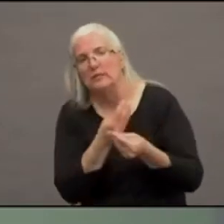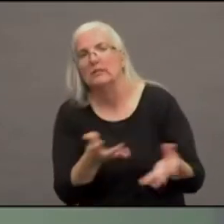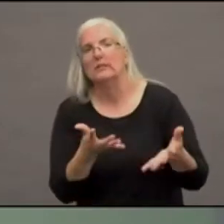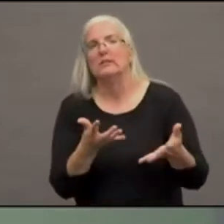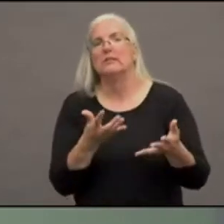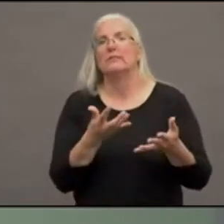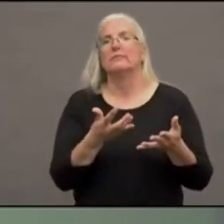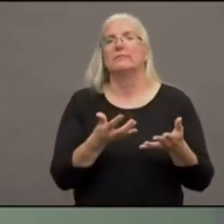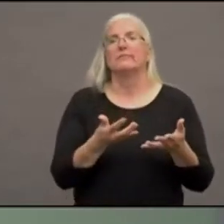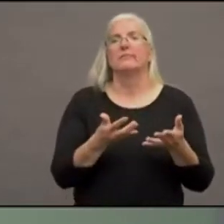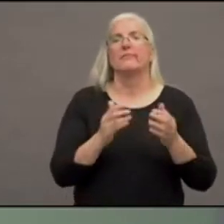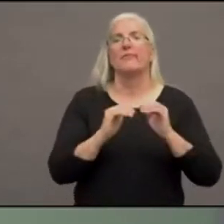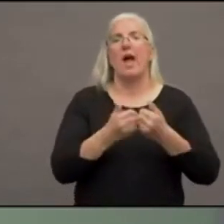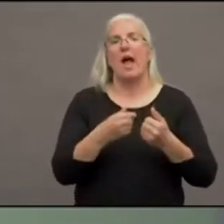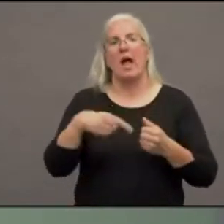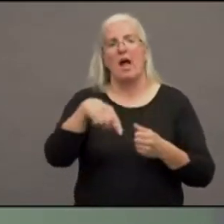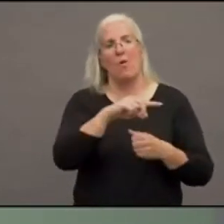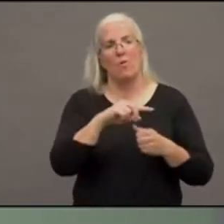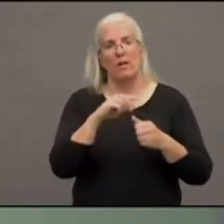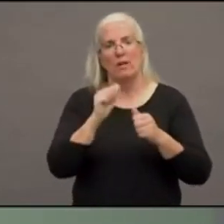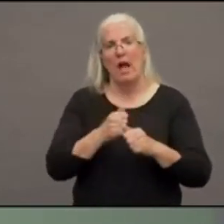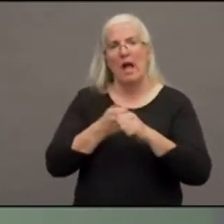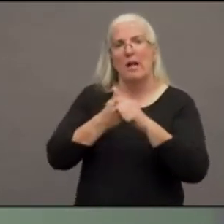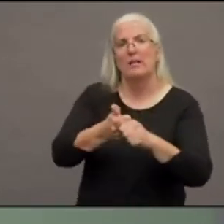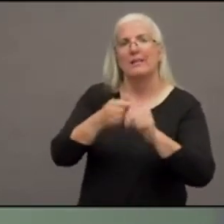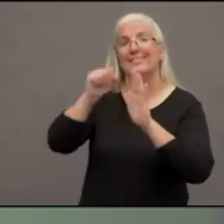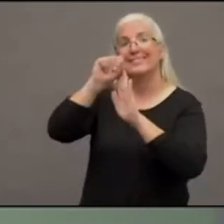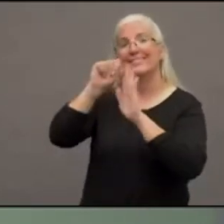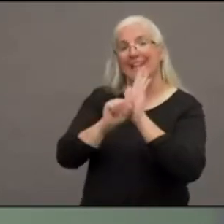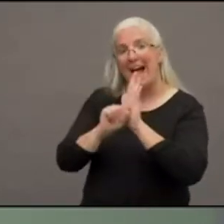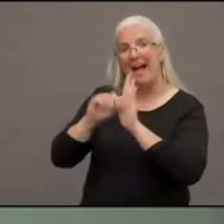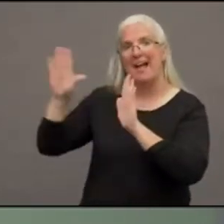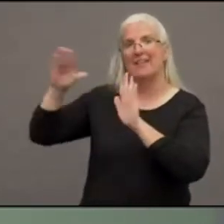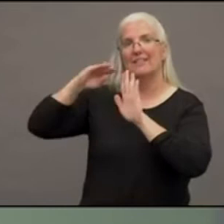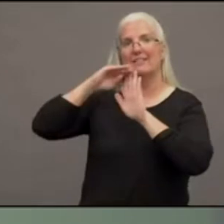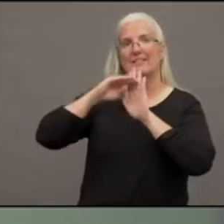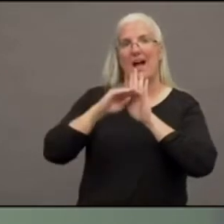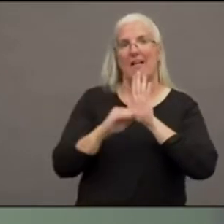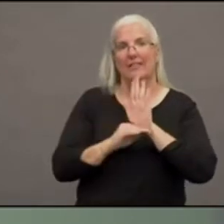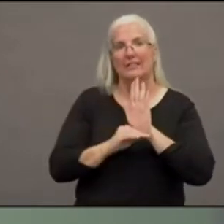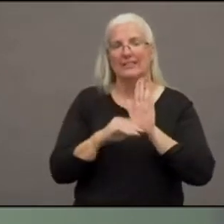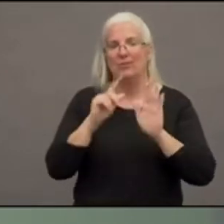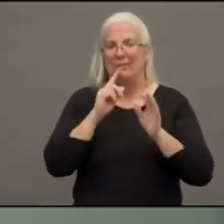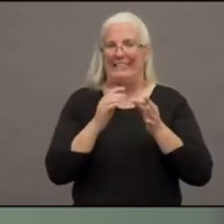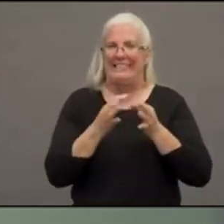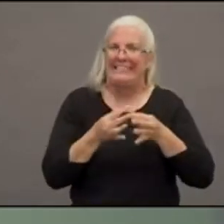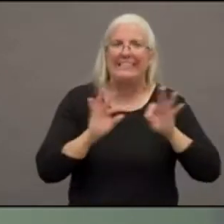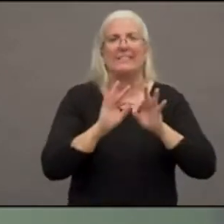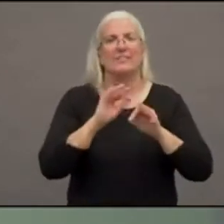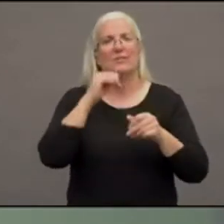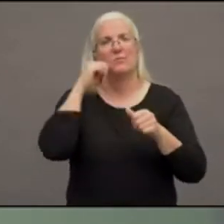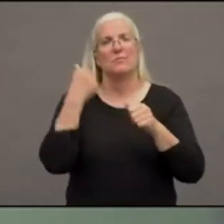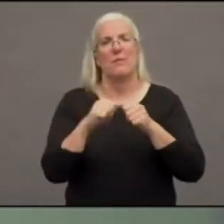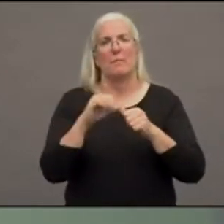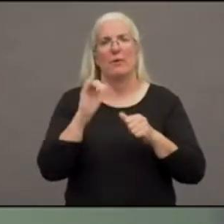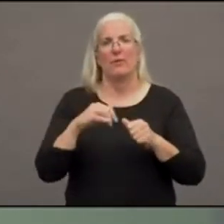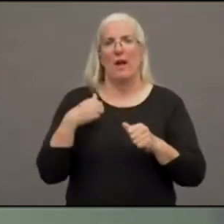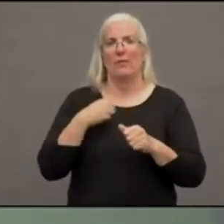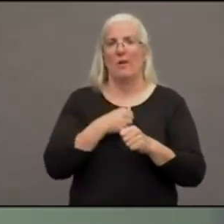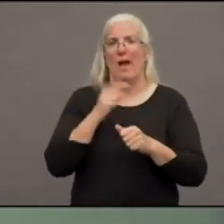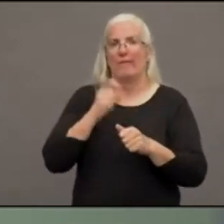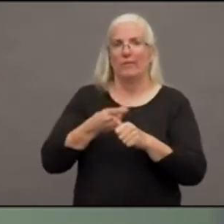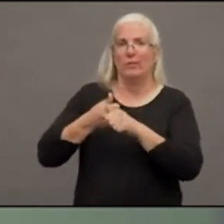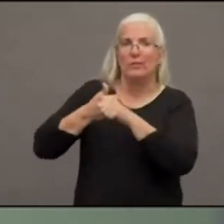relevant state guidance. And it's important to remember that we're all also subject to the state